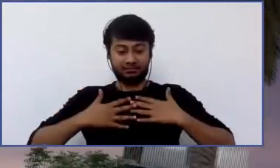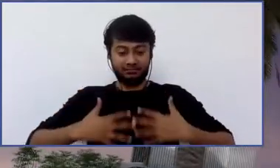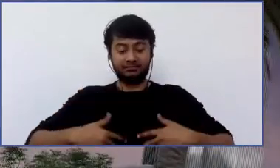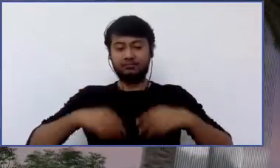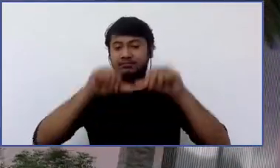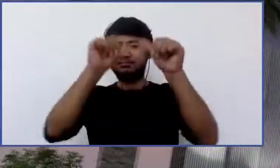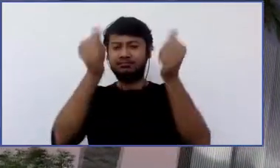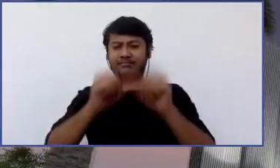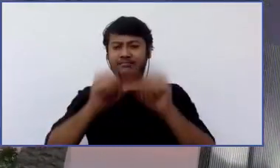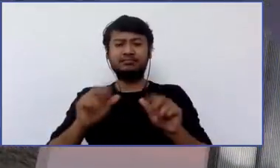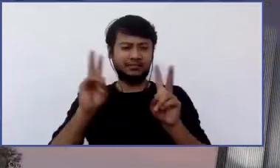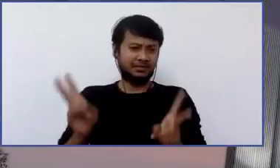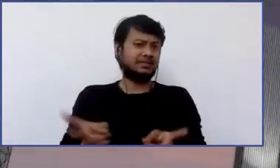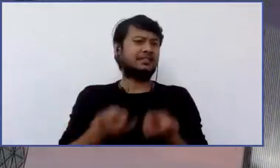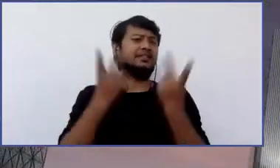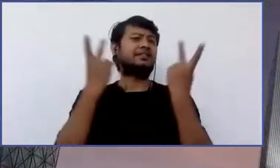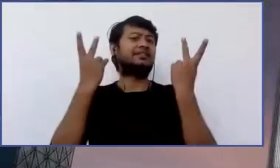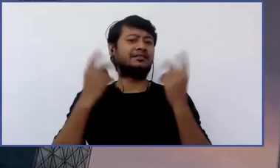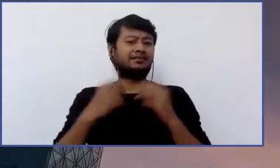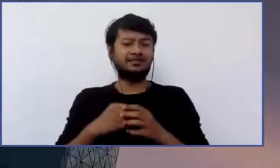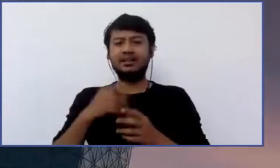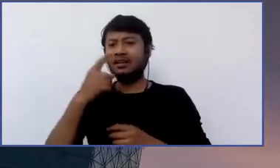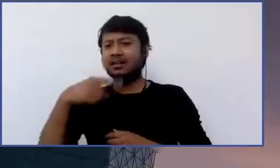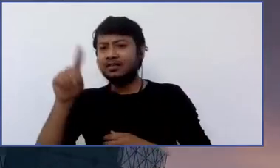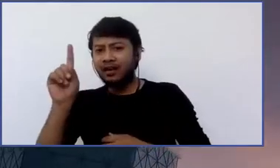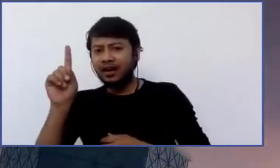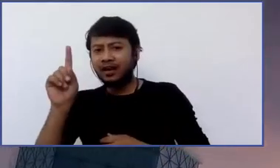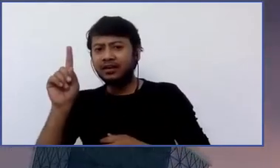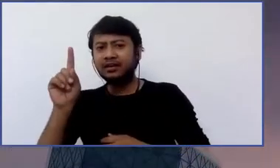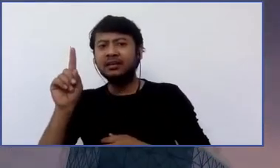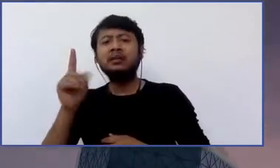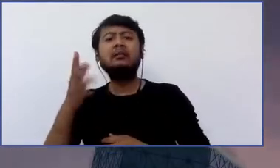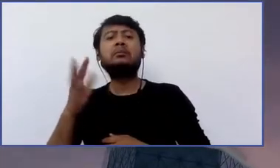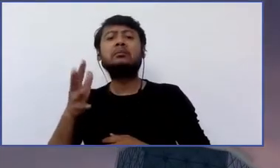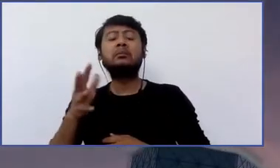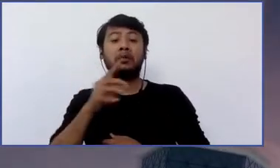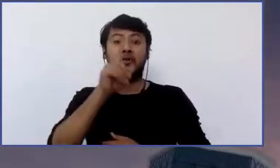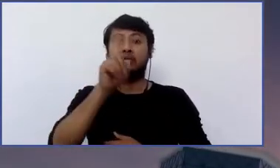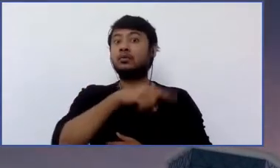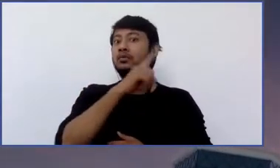Na hai galat, na hai sahi.